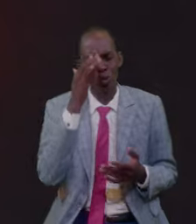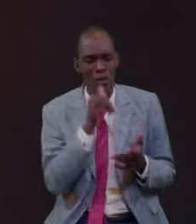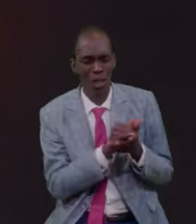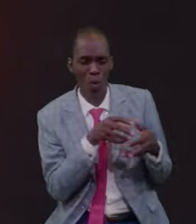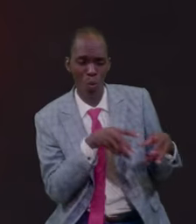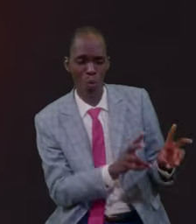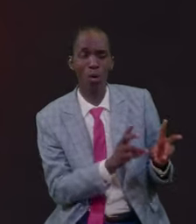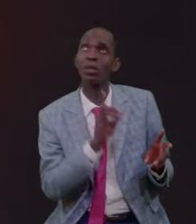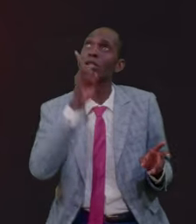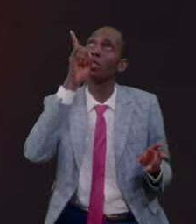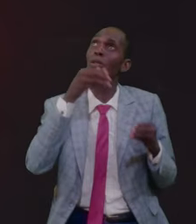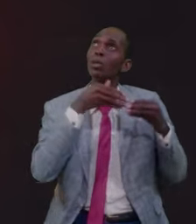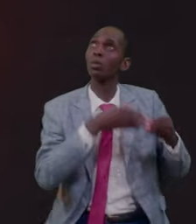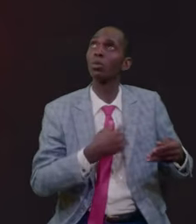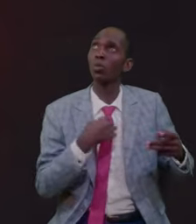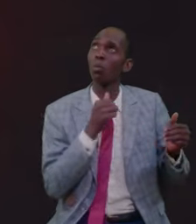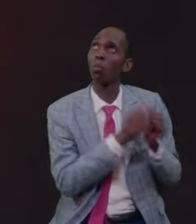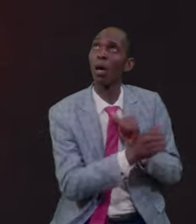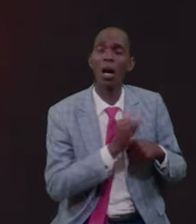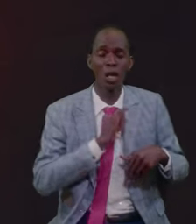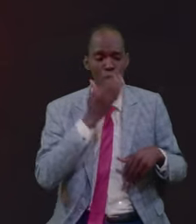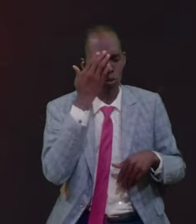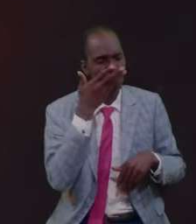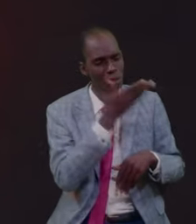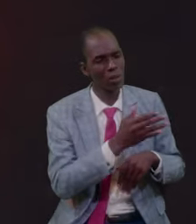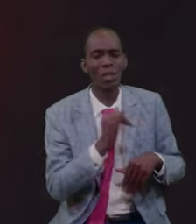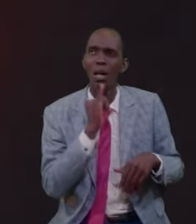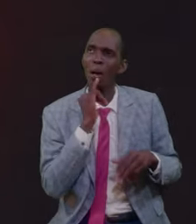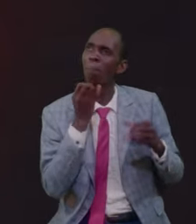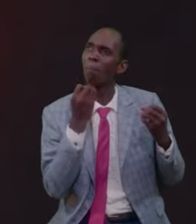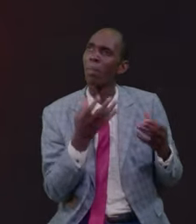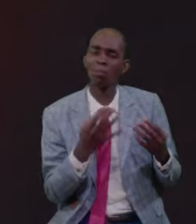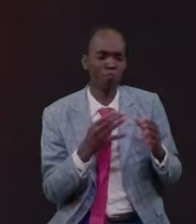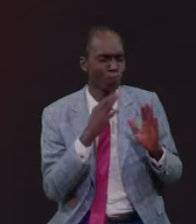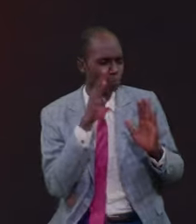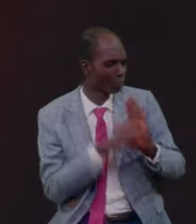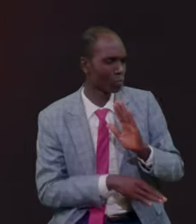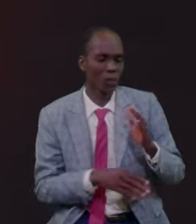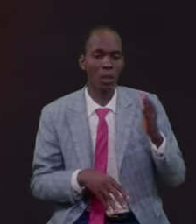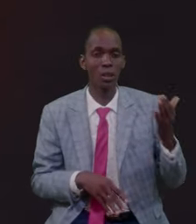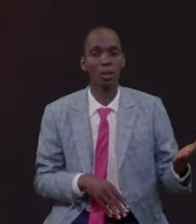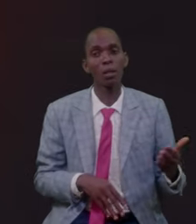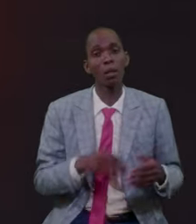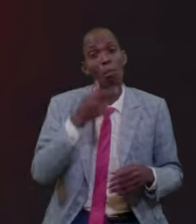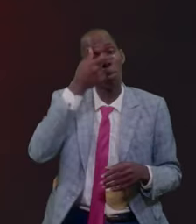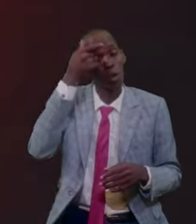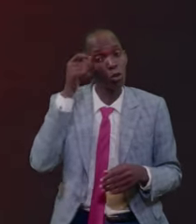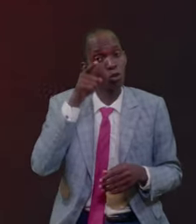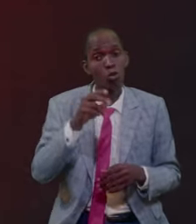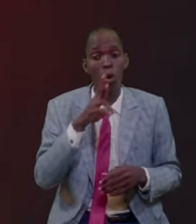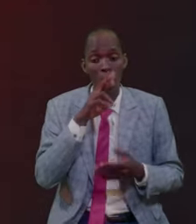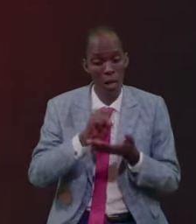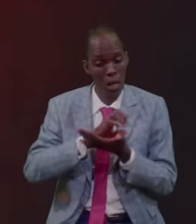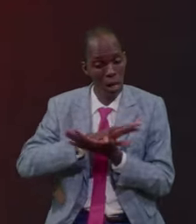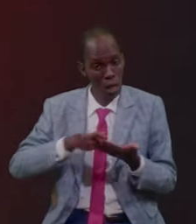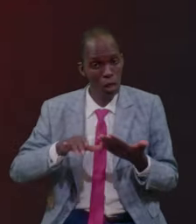and looking down, reproach, because you are a saved, sanctified soul. If you are sanctified, you will